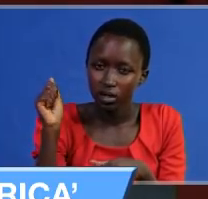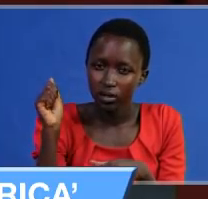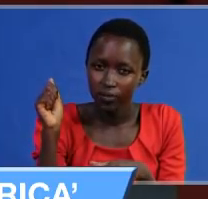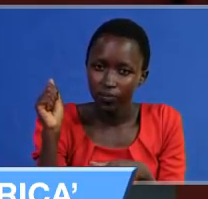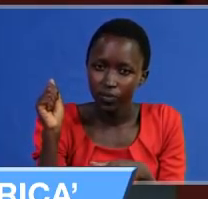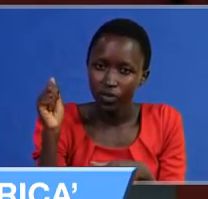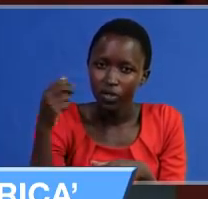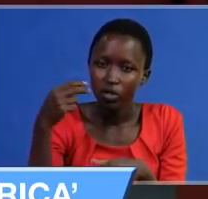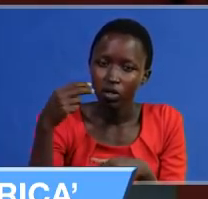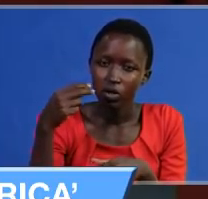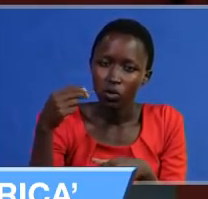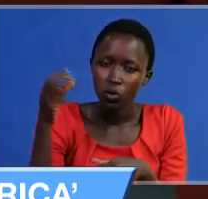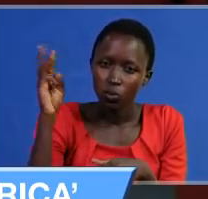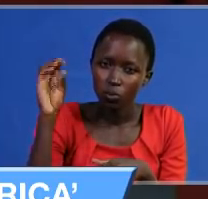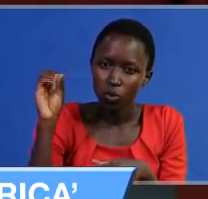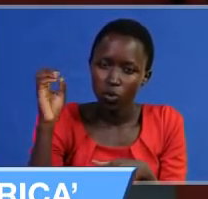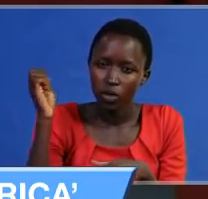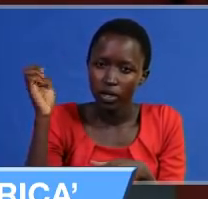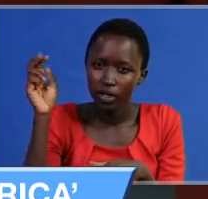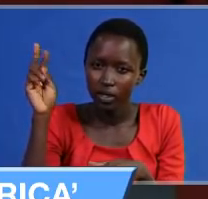erectus.